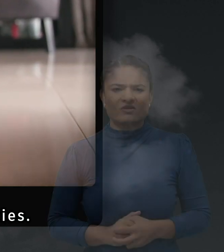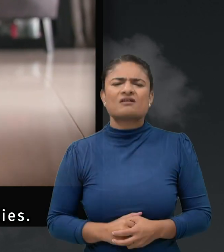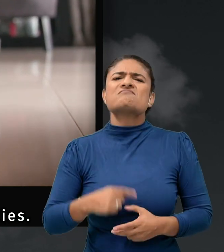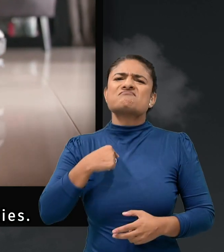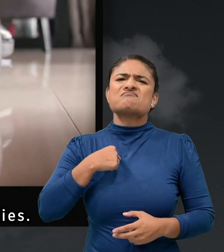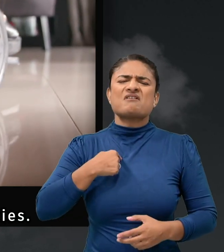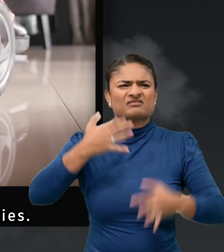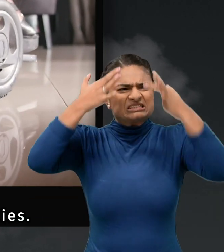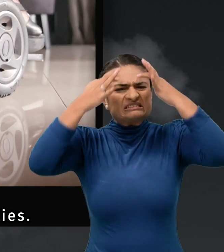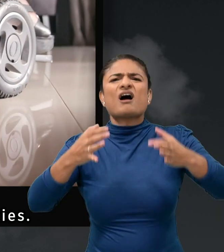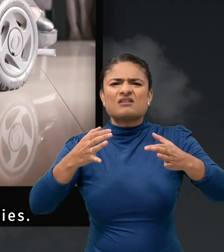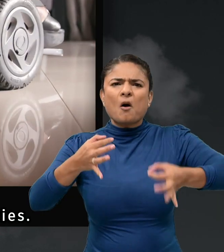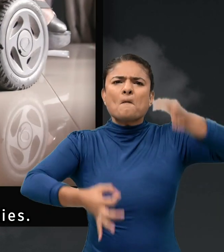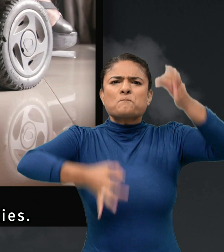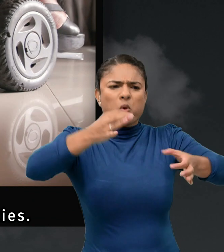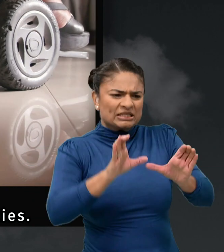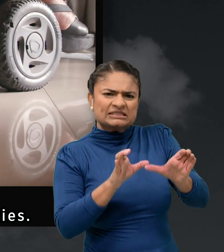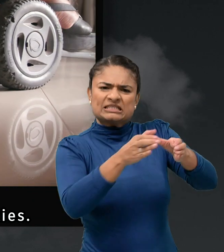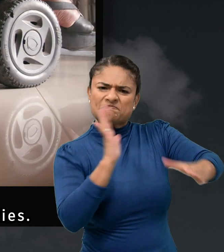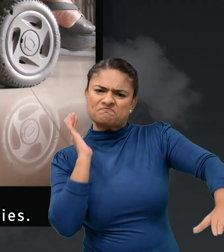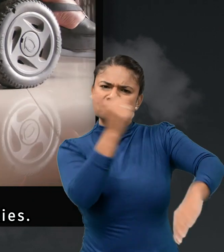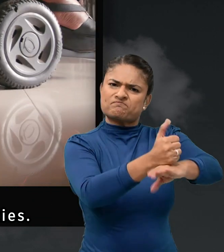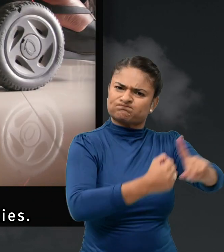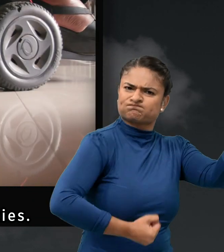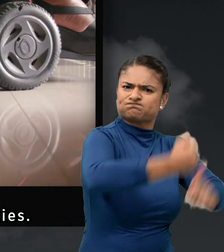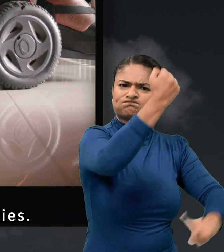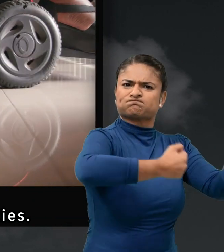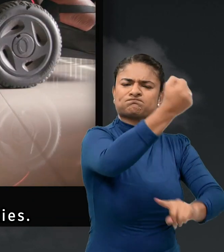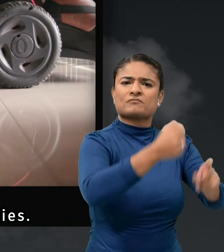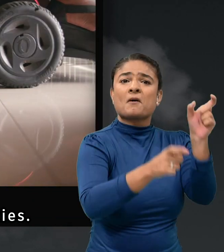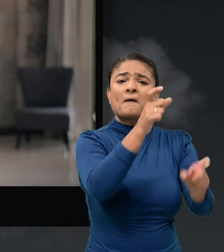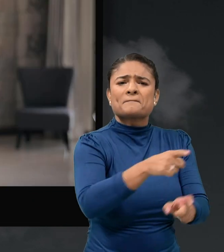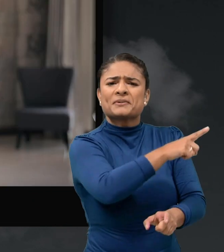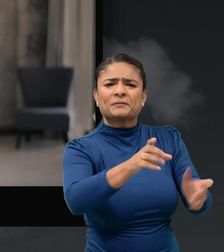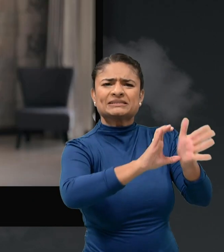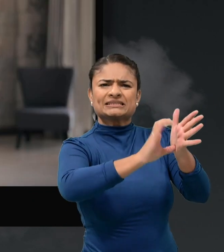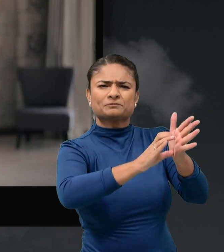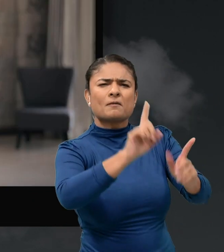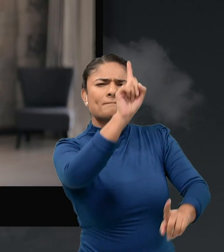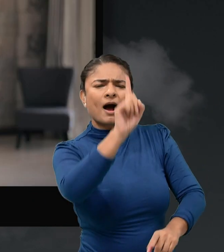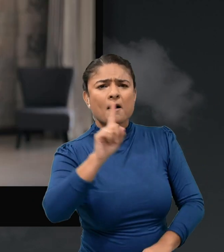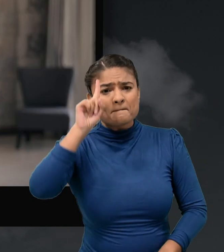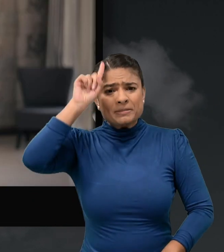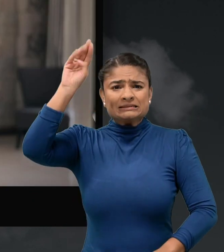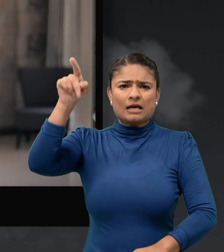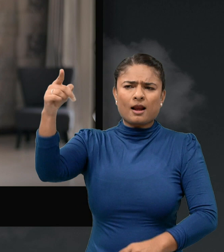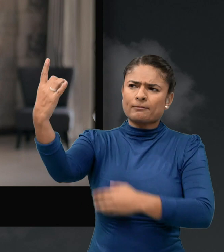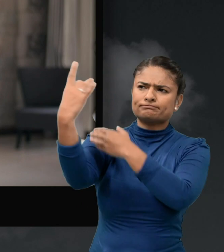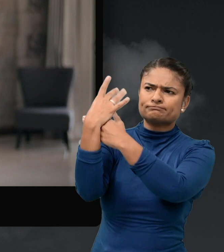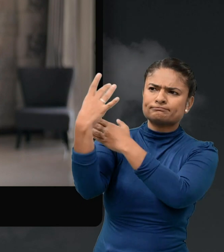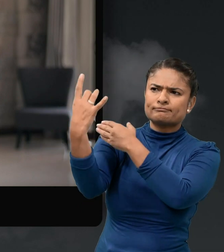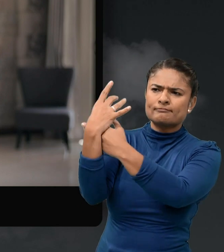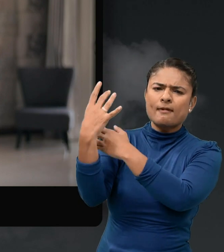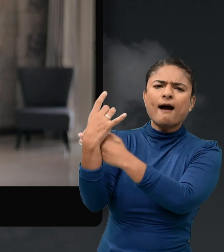So we wanted to start our own political party as disabled people. But in the wisdom of Madiba, he called